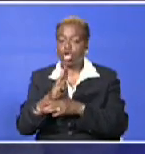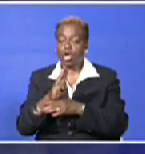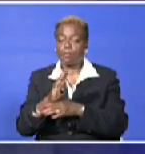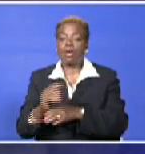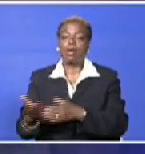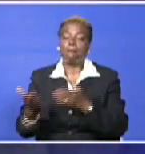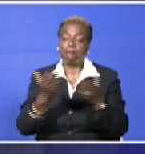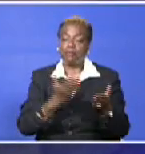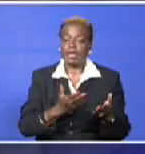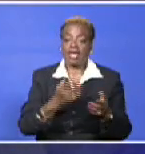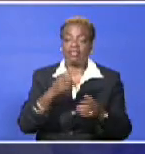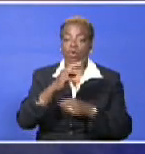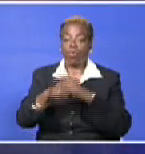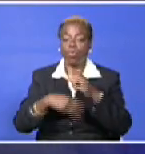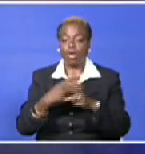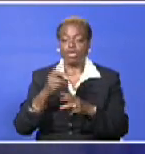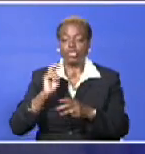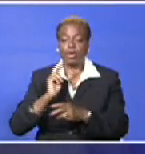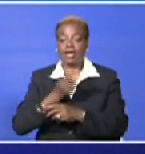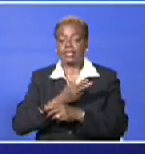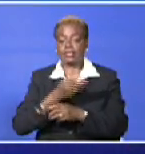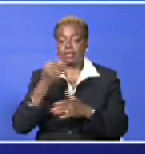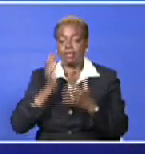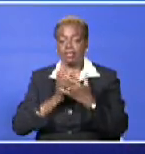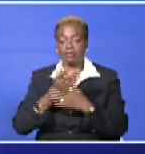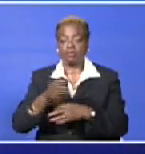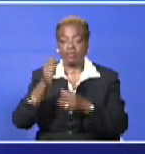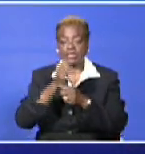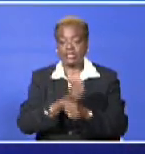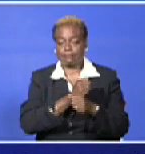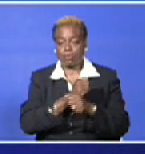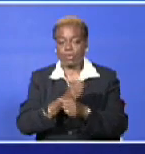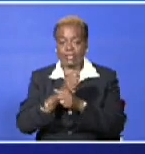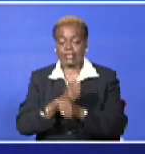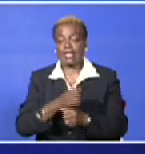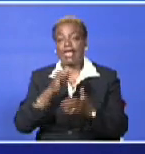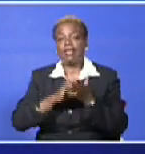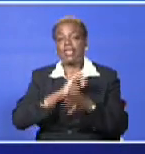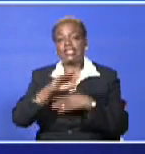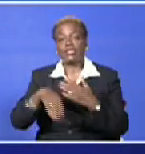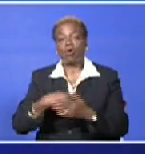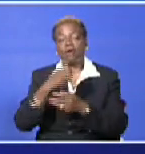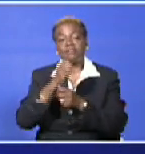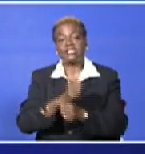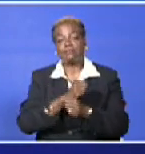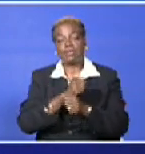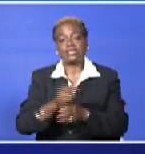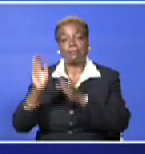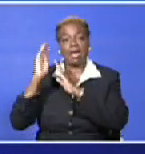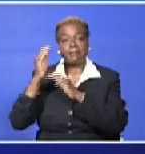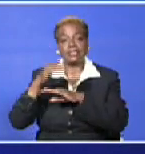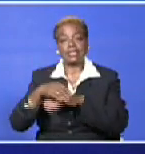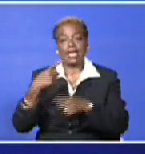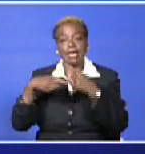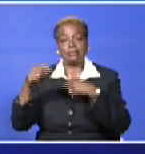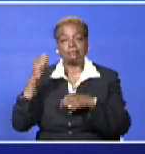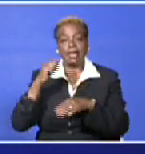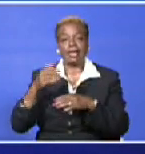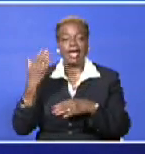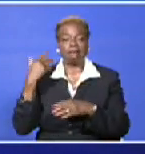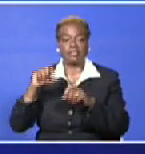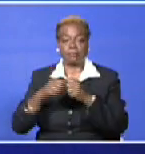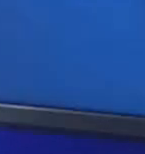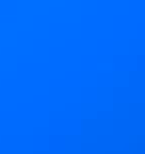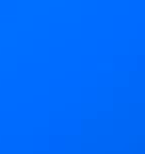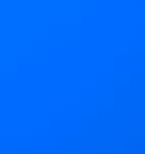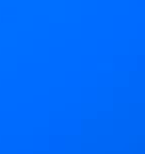bringing the world to us for sports. Well, there you go, sports tourism at its best. And that will do it for sports. The Bahamas Tonight comes back after the break.